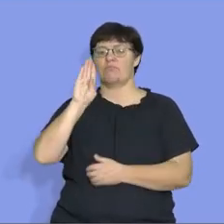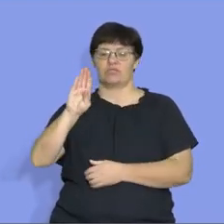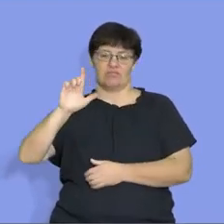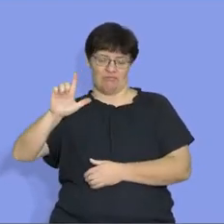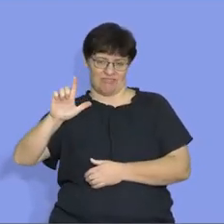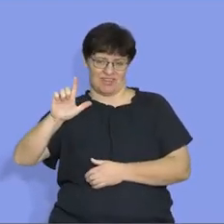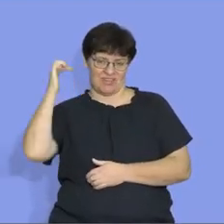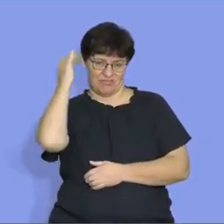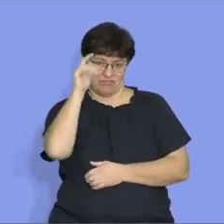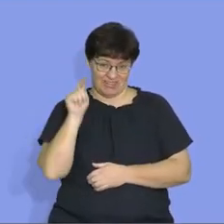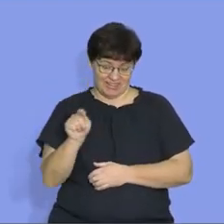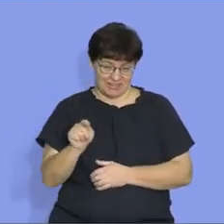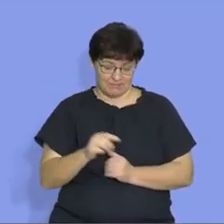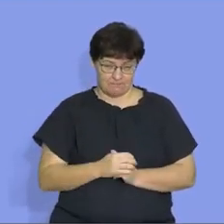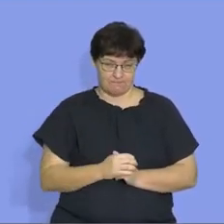right?